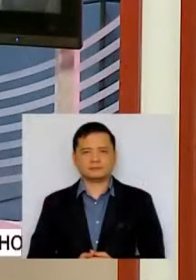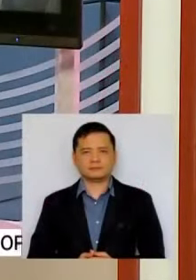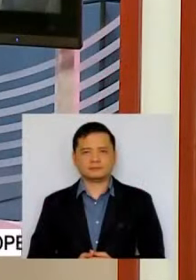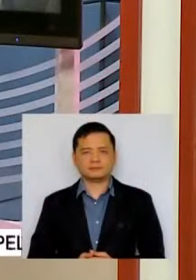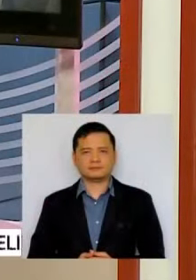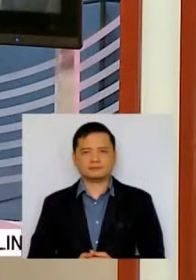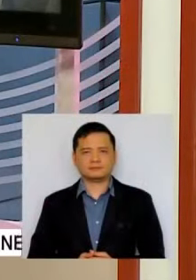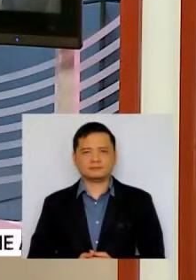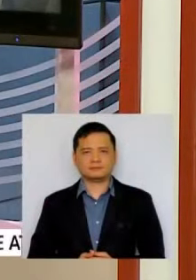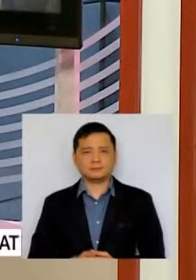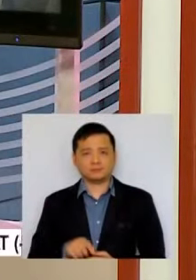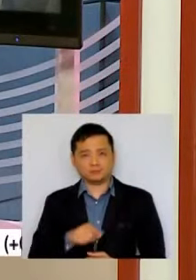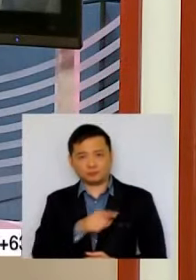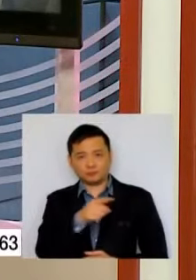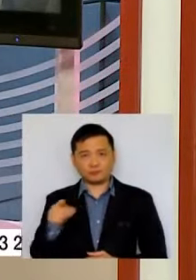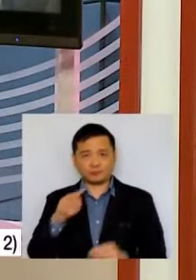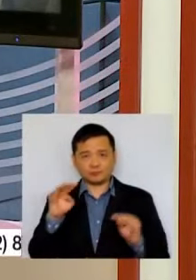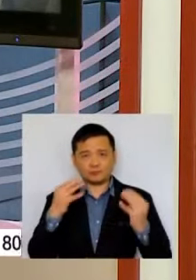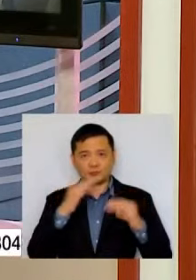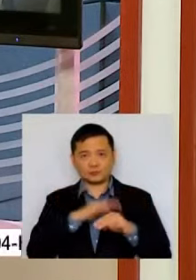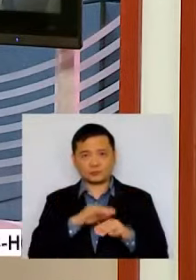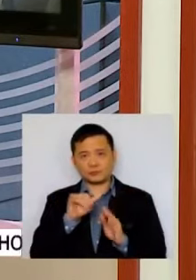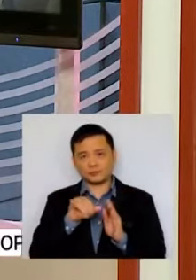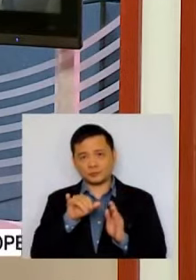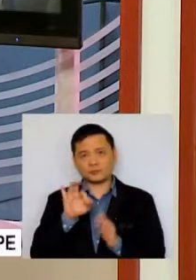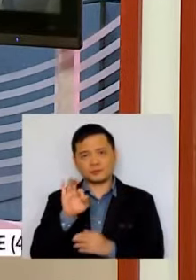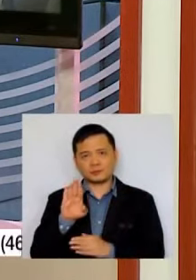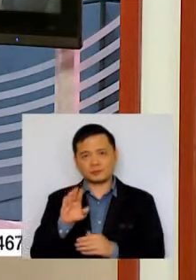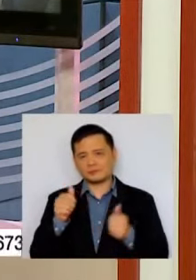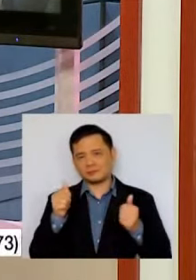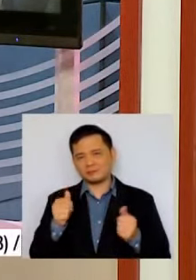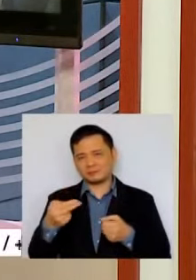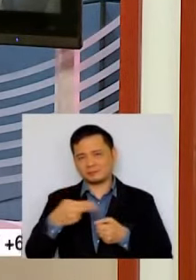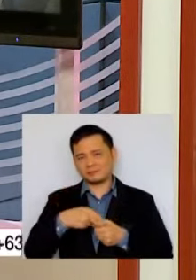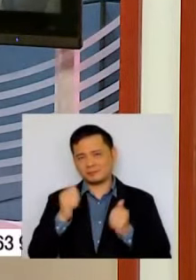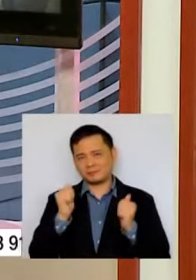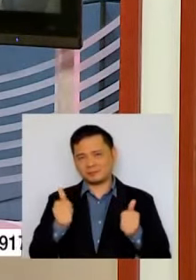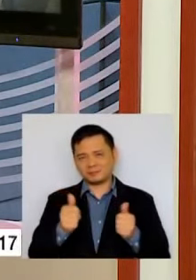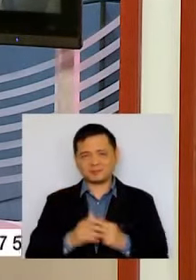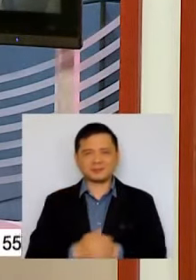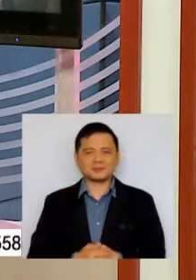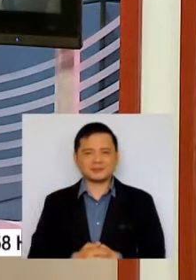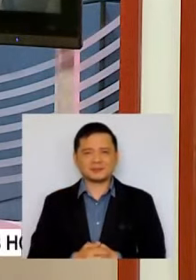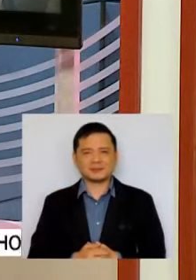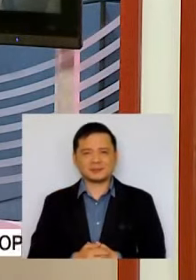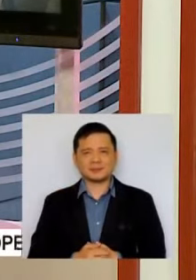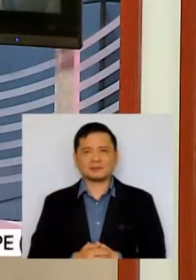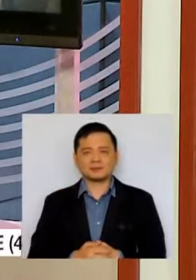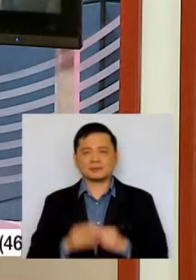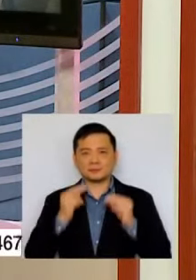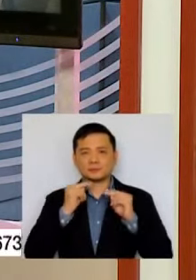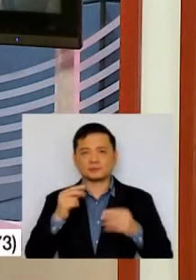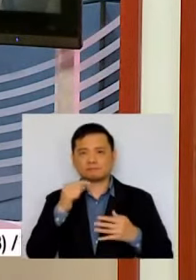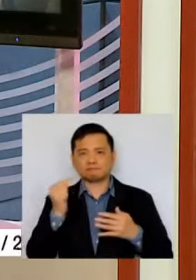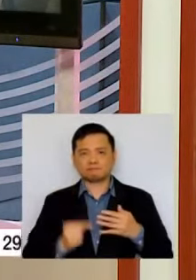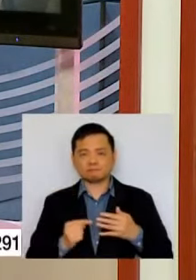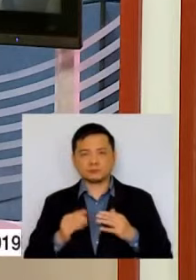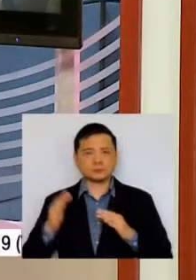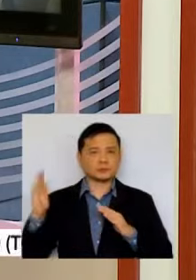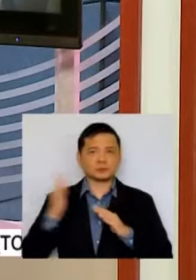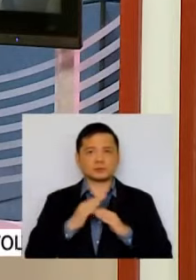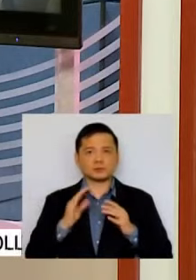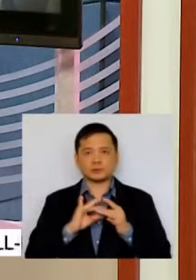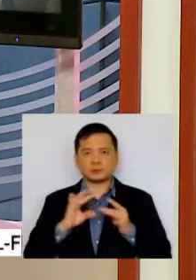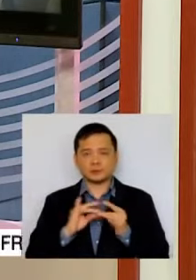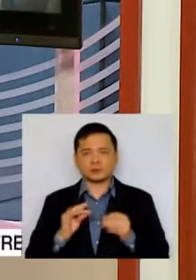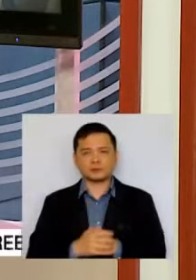For those of you watching us on YouTube and Facebook, glad you could join us. Our top story for today. Philippine authorities locate five more